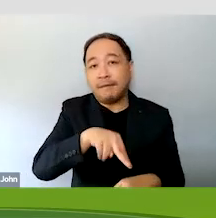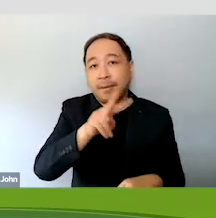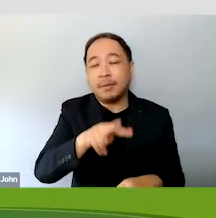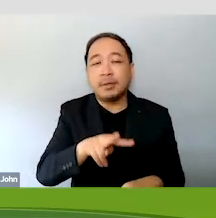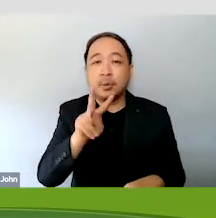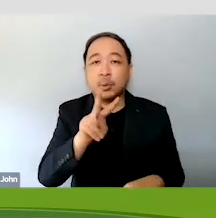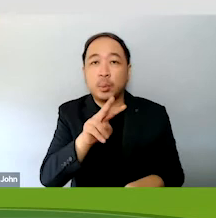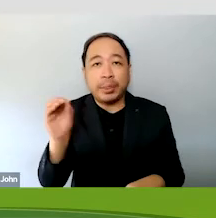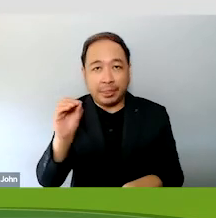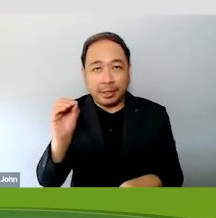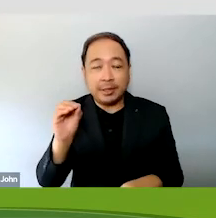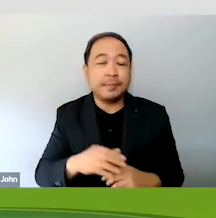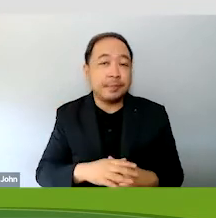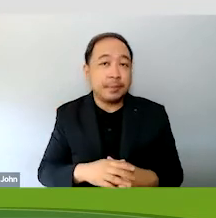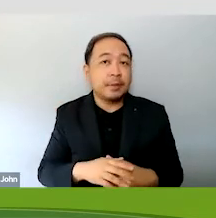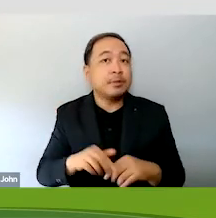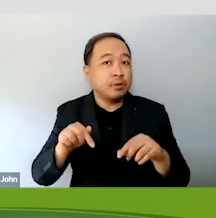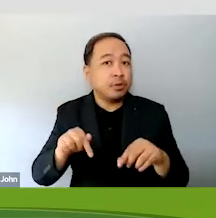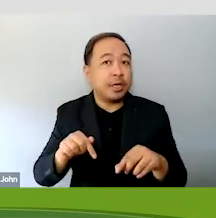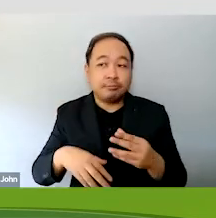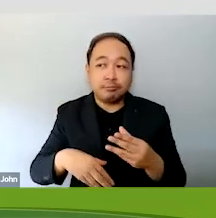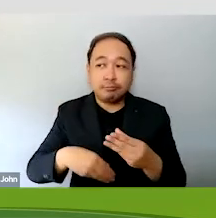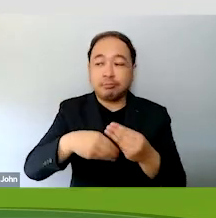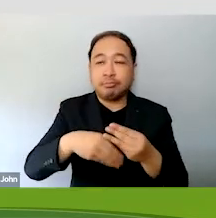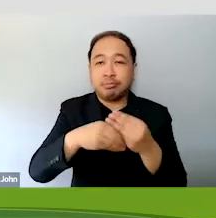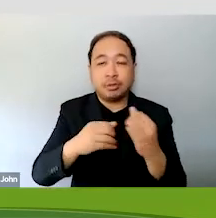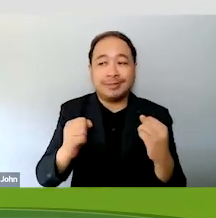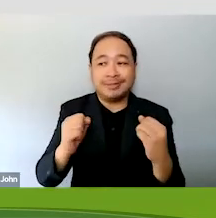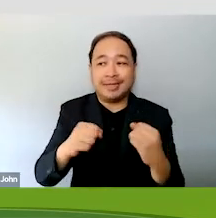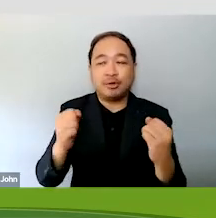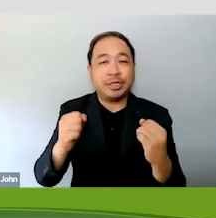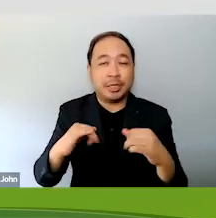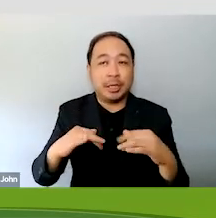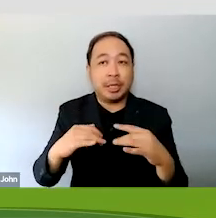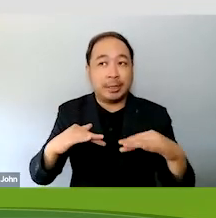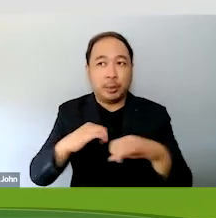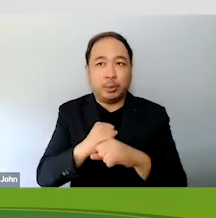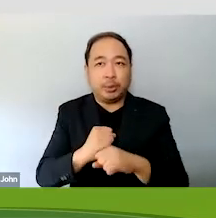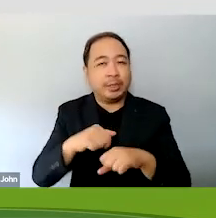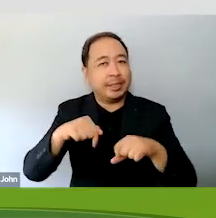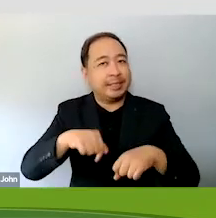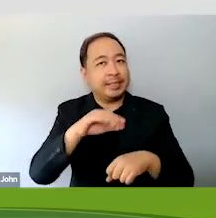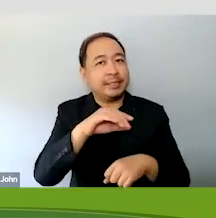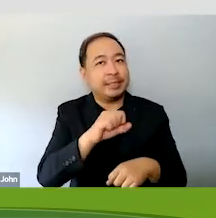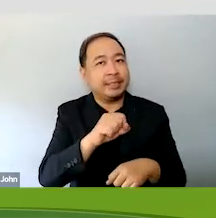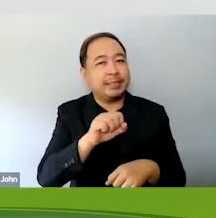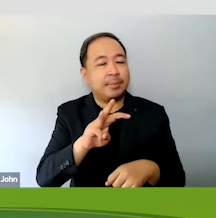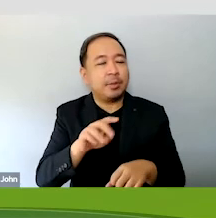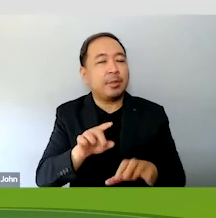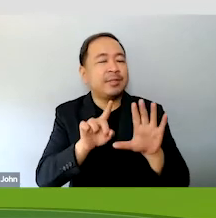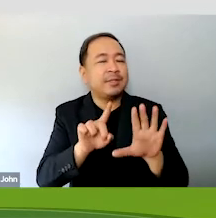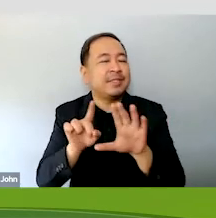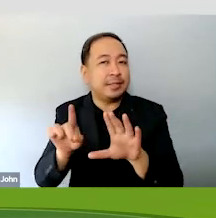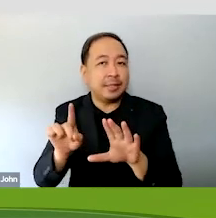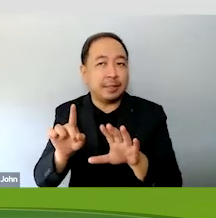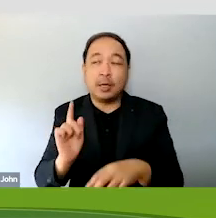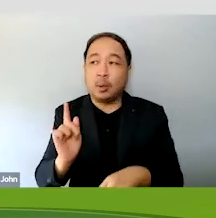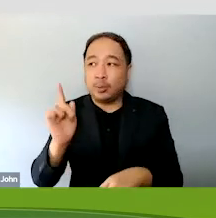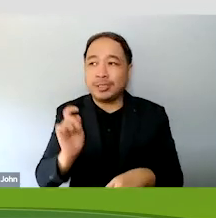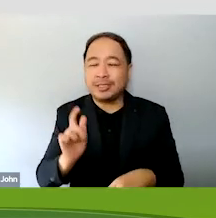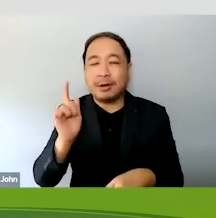inform contributions from this region to the agreed conclusions during the CSW66, which will commence on the 14th of March